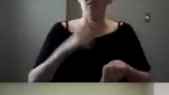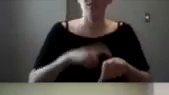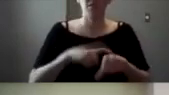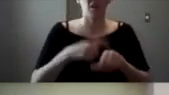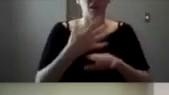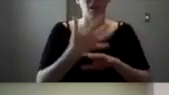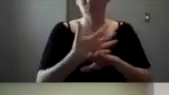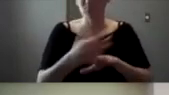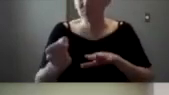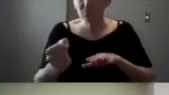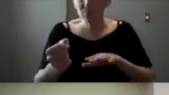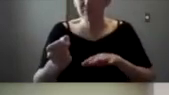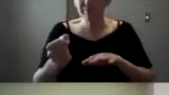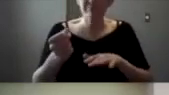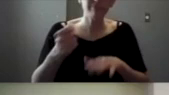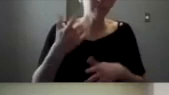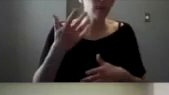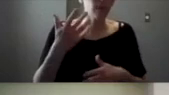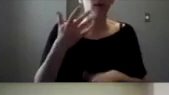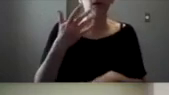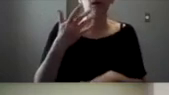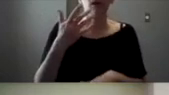been reached,